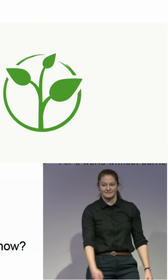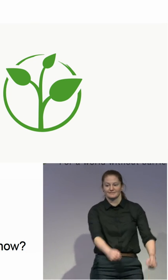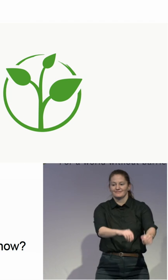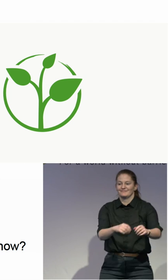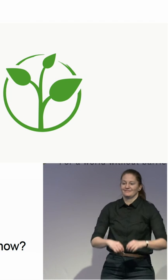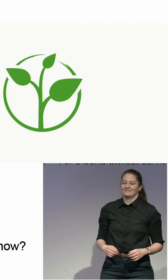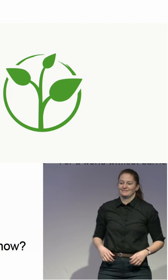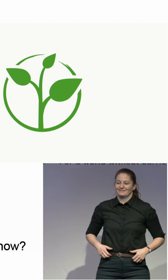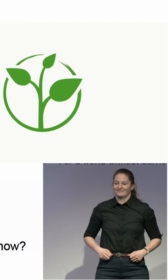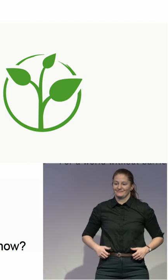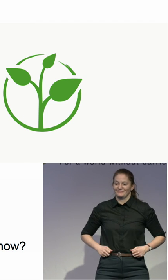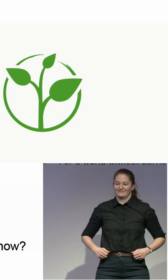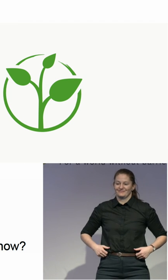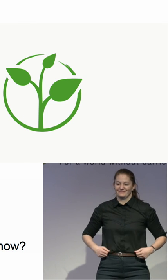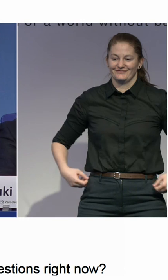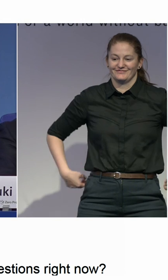Okay, any questions?